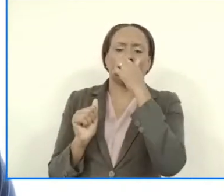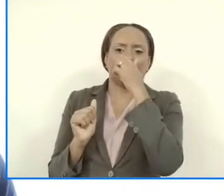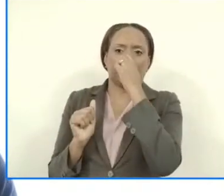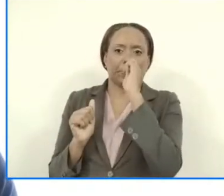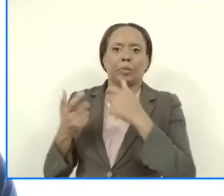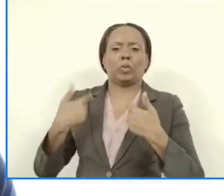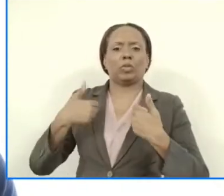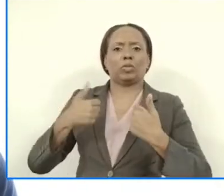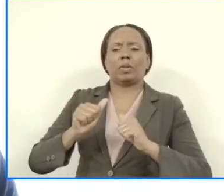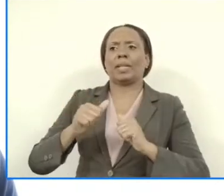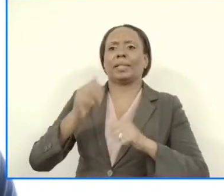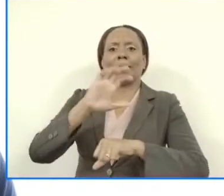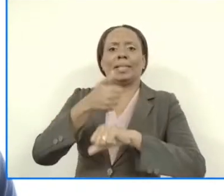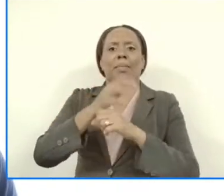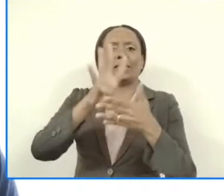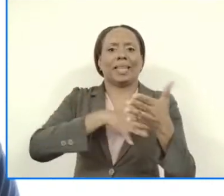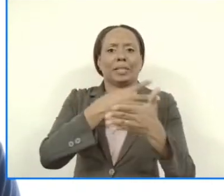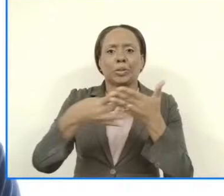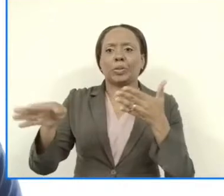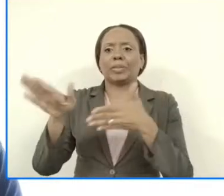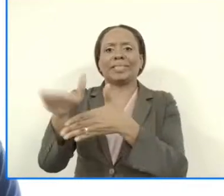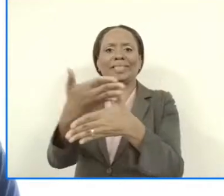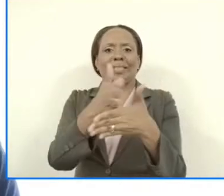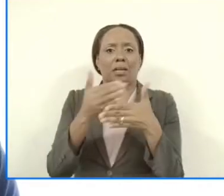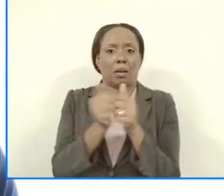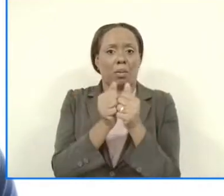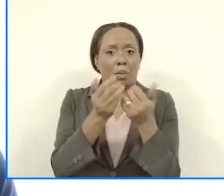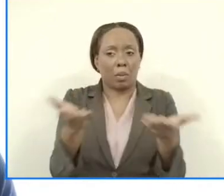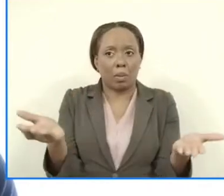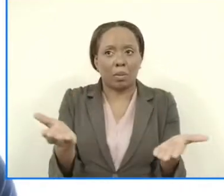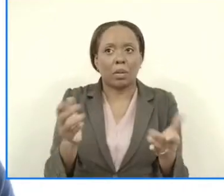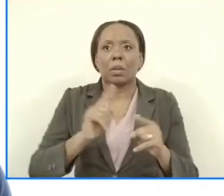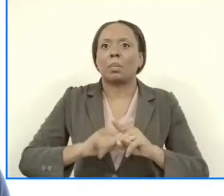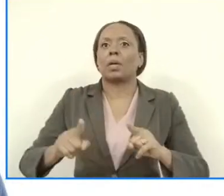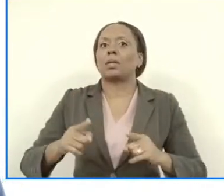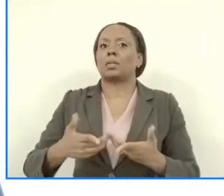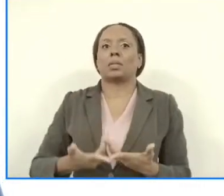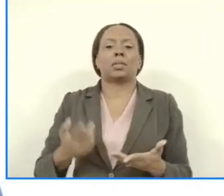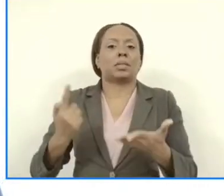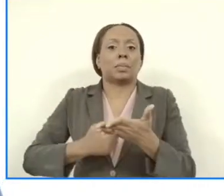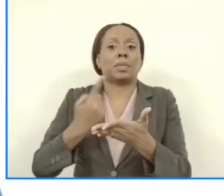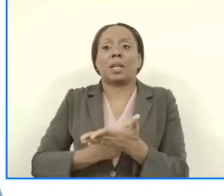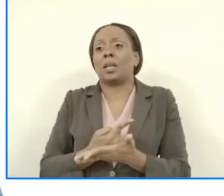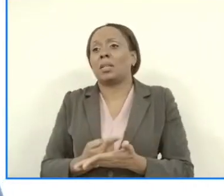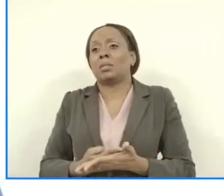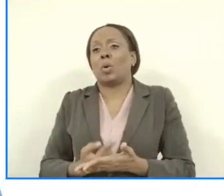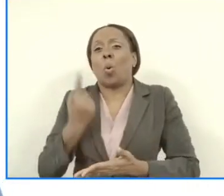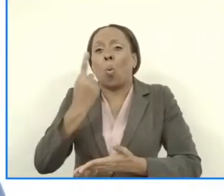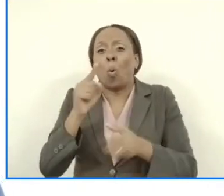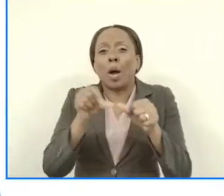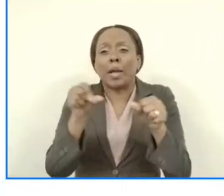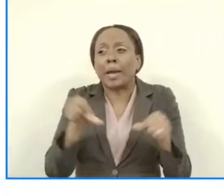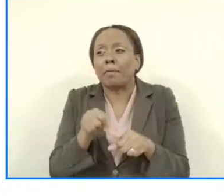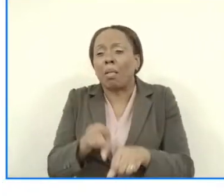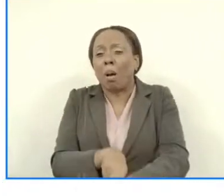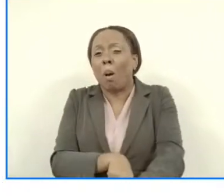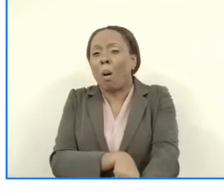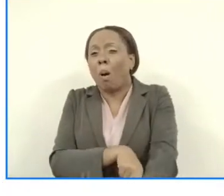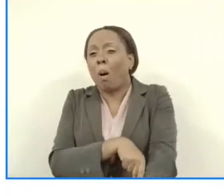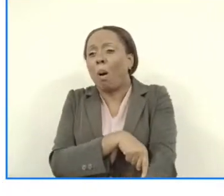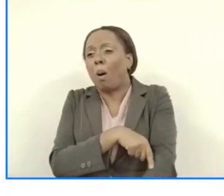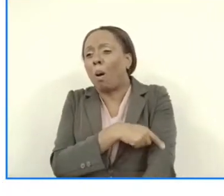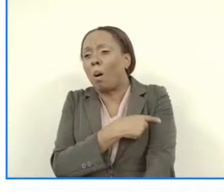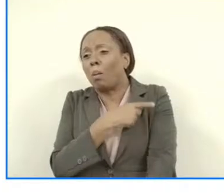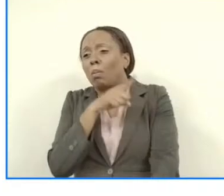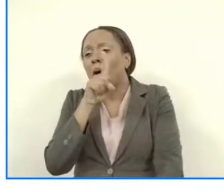and create a schedule and share with the public, we may not always get to it as we had planned in a certain time frame. And so some of those